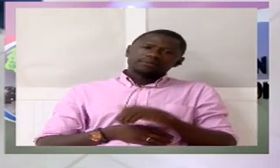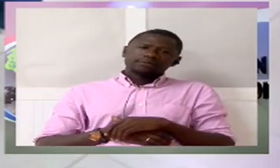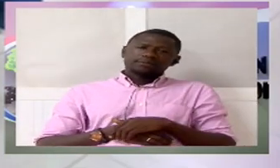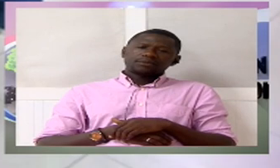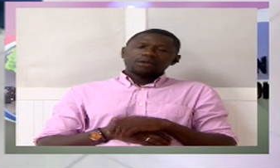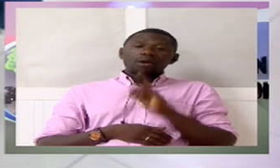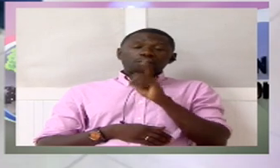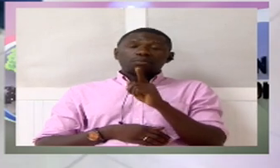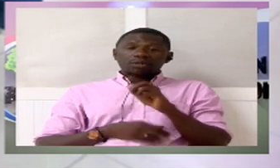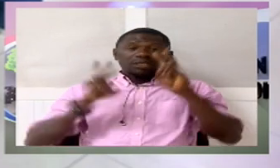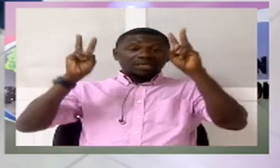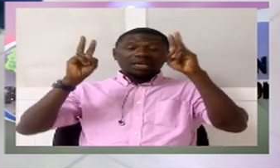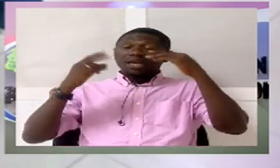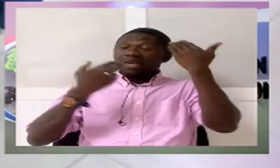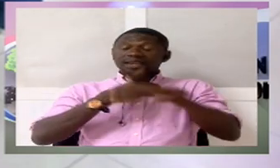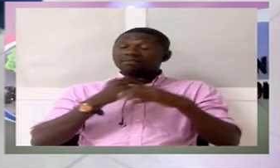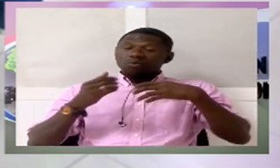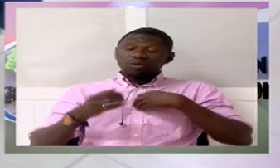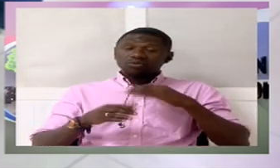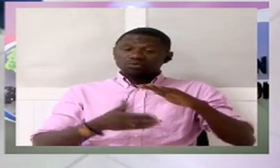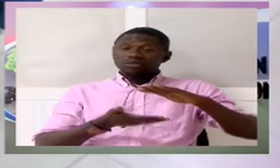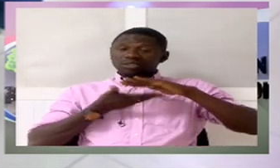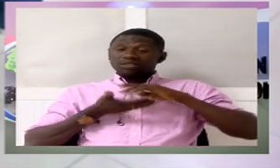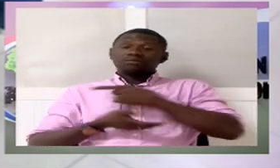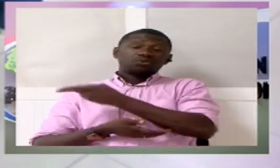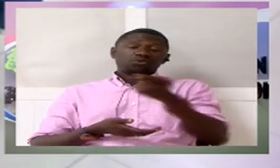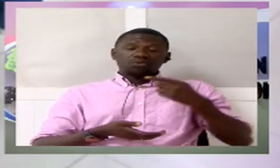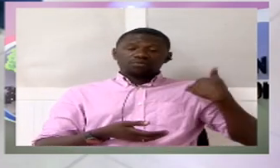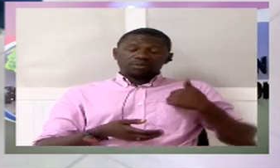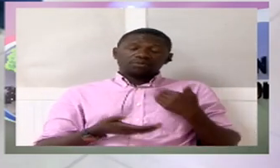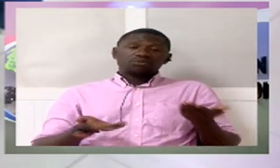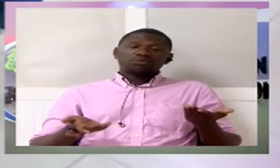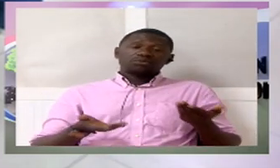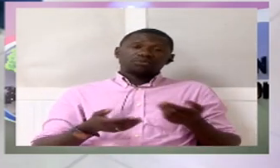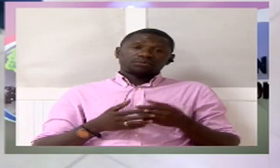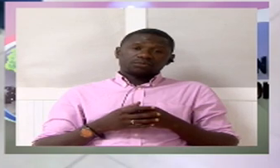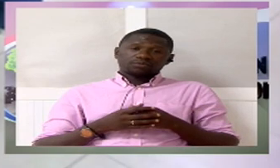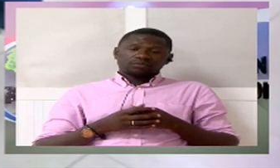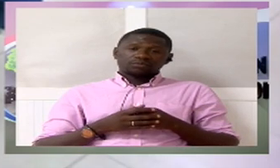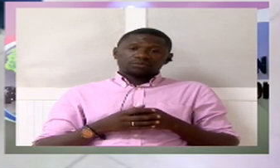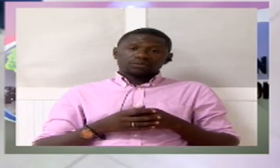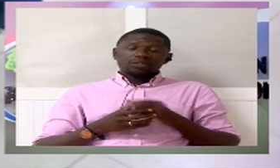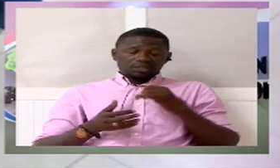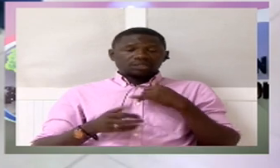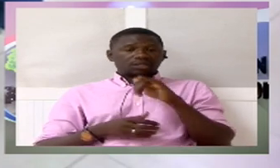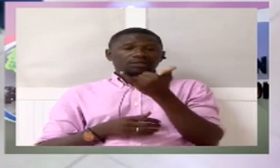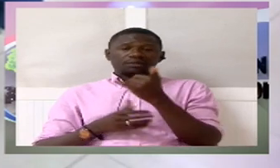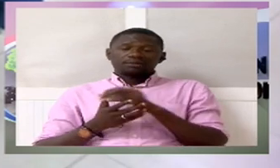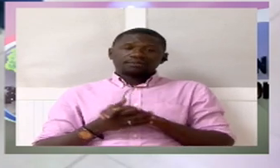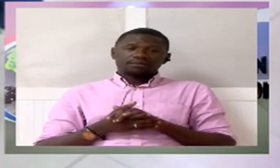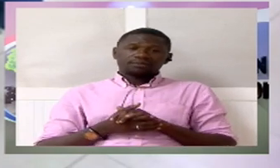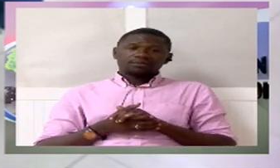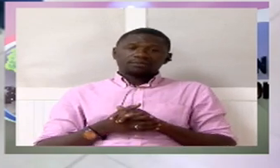Bari ya jame man som pour ka mol receive. But ya jame refused to meet the delegation. Akonye ko yes. He said to me